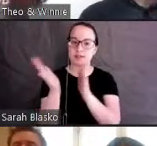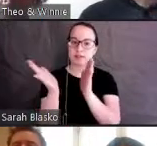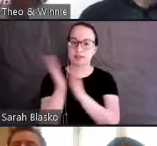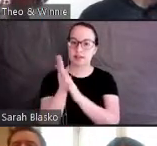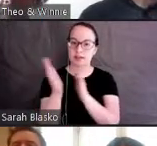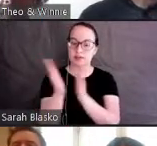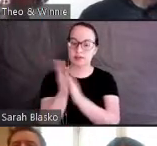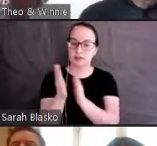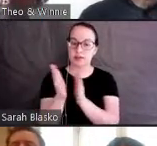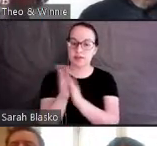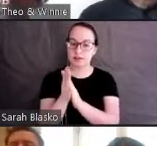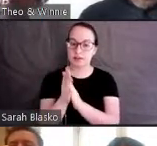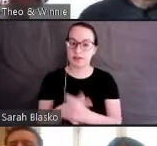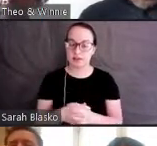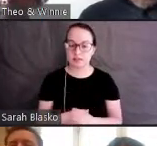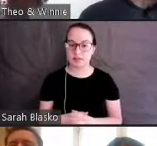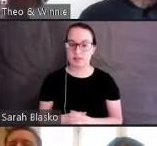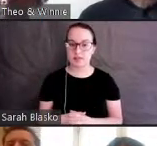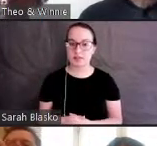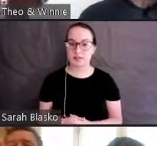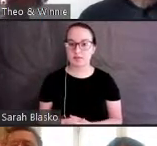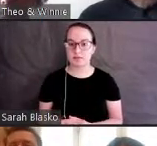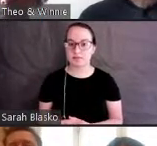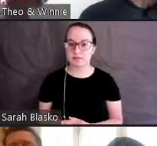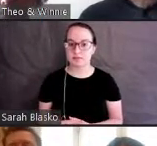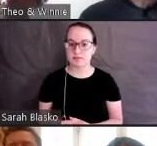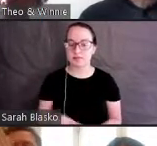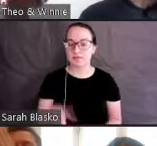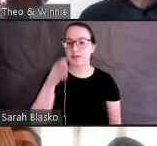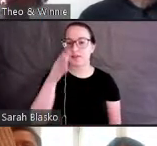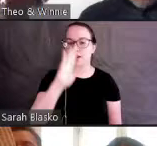relate to these words. God is good.